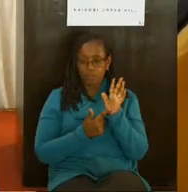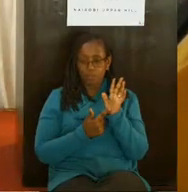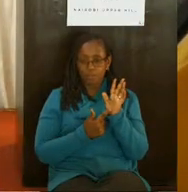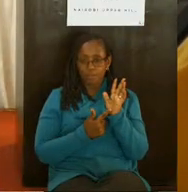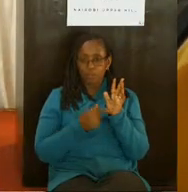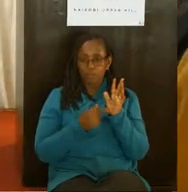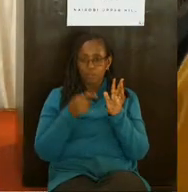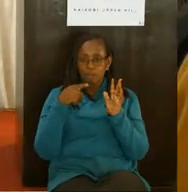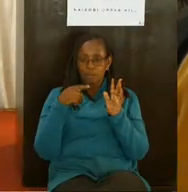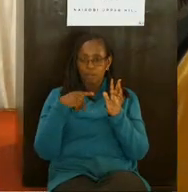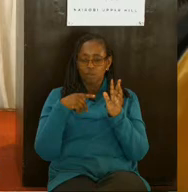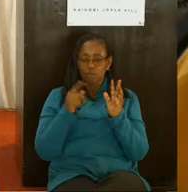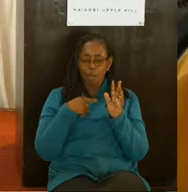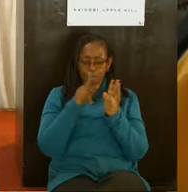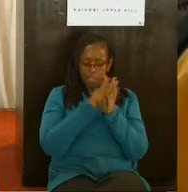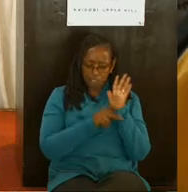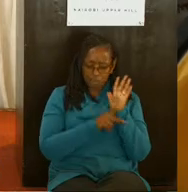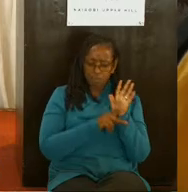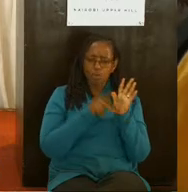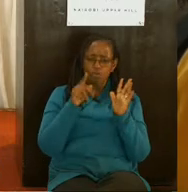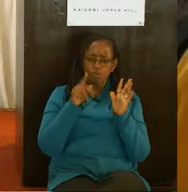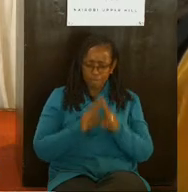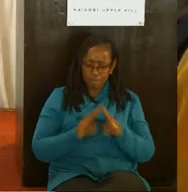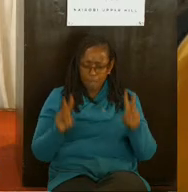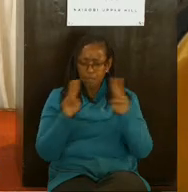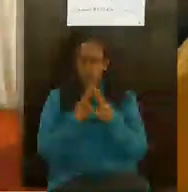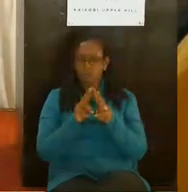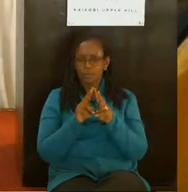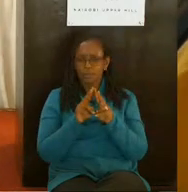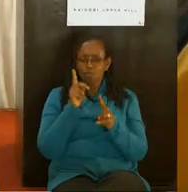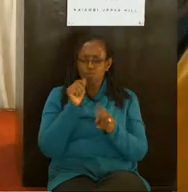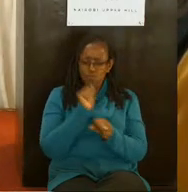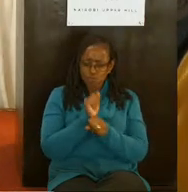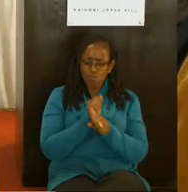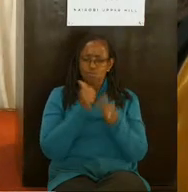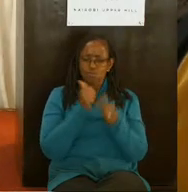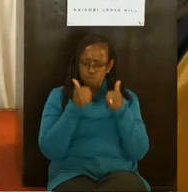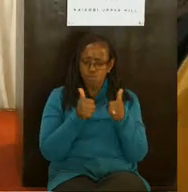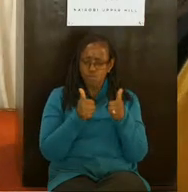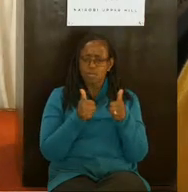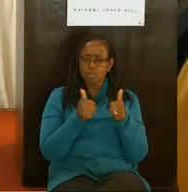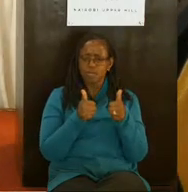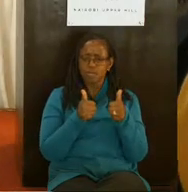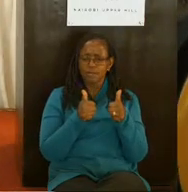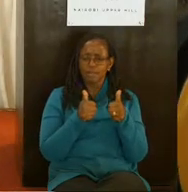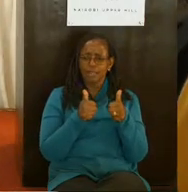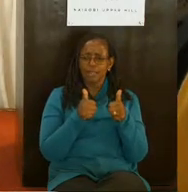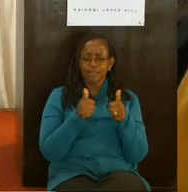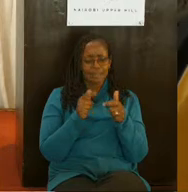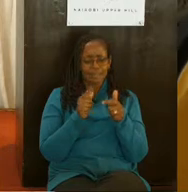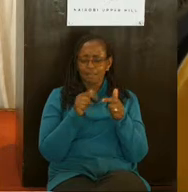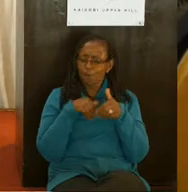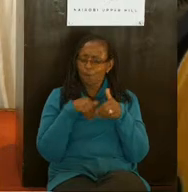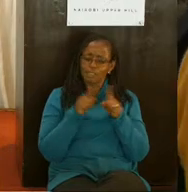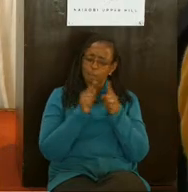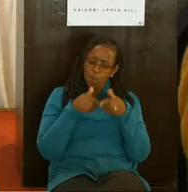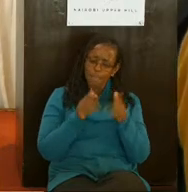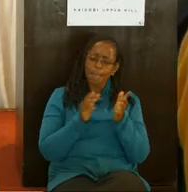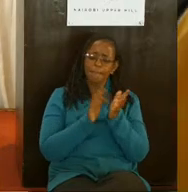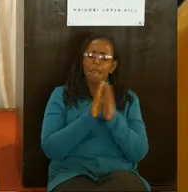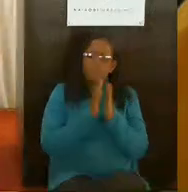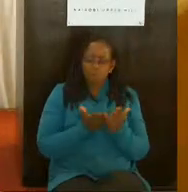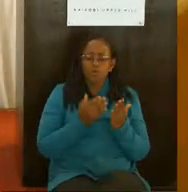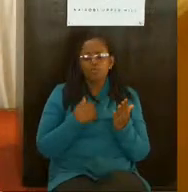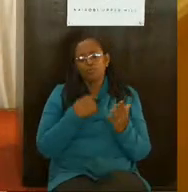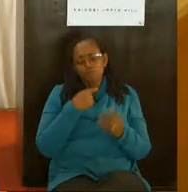your principles and values and you do good as the good book says continue doing good but then it